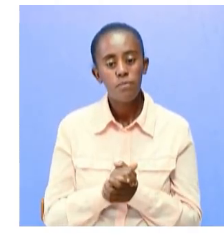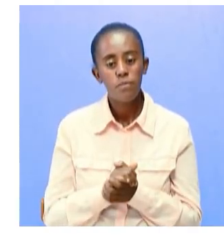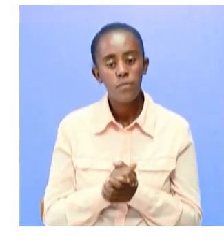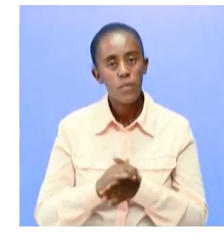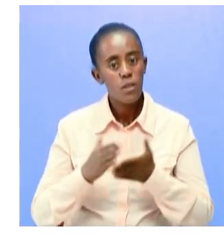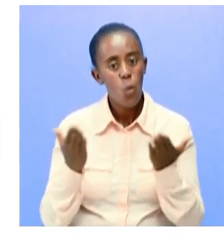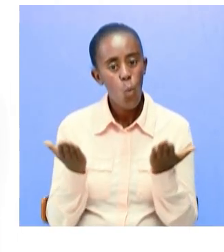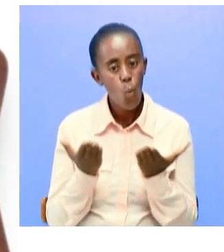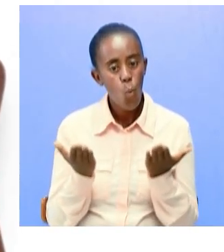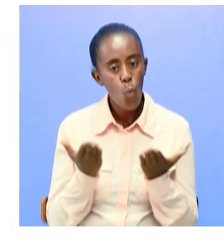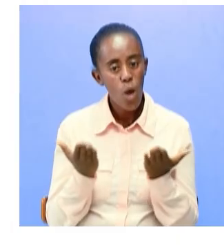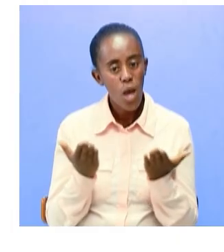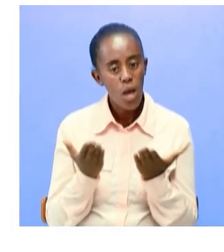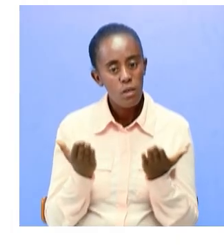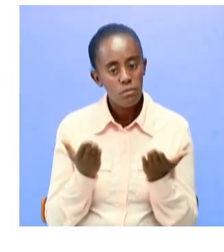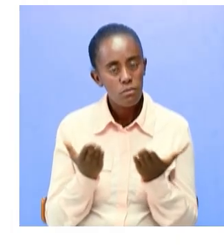where